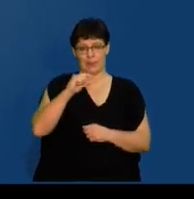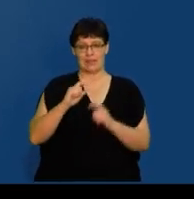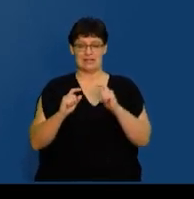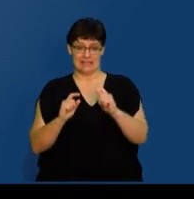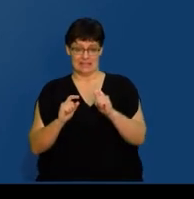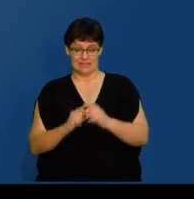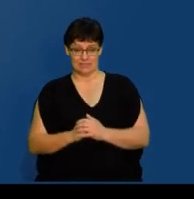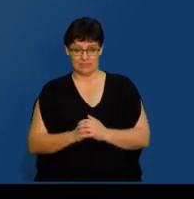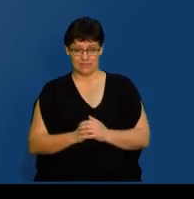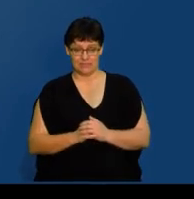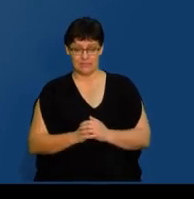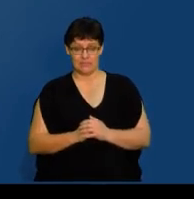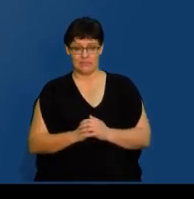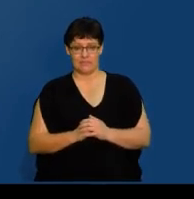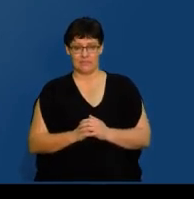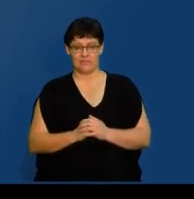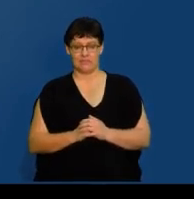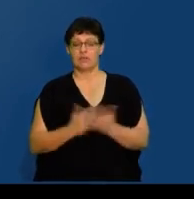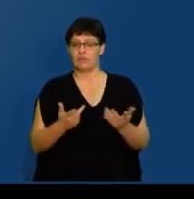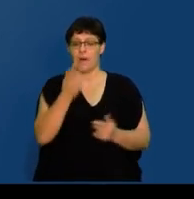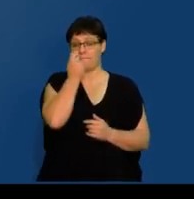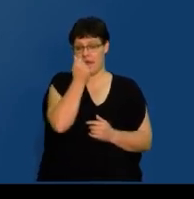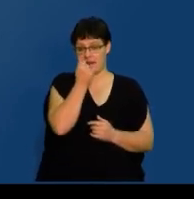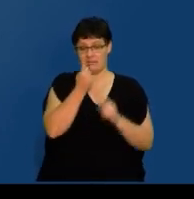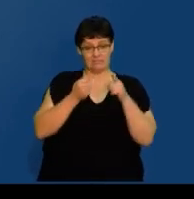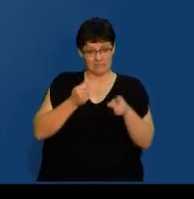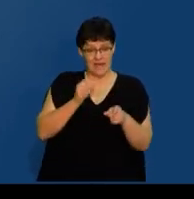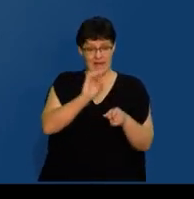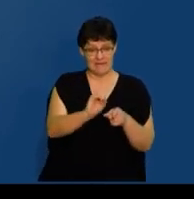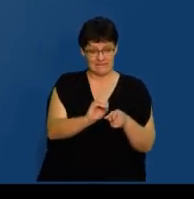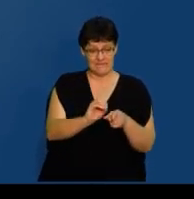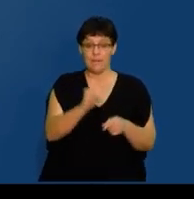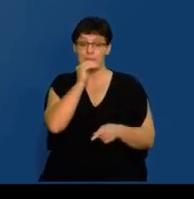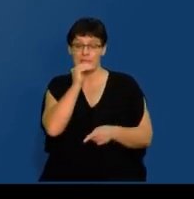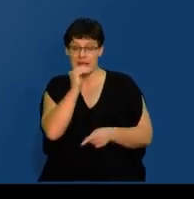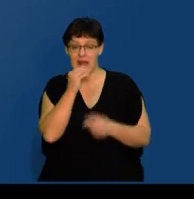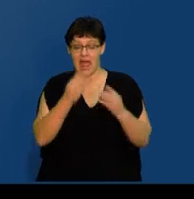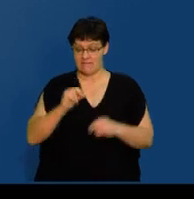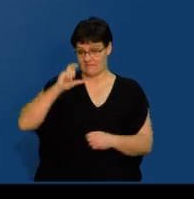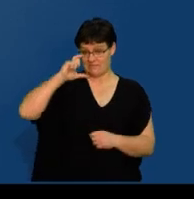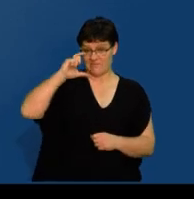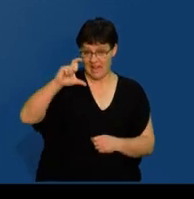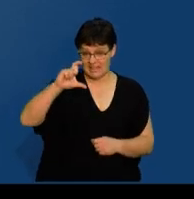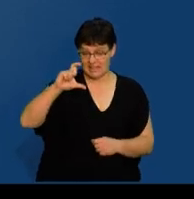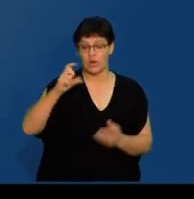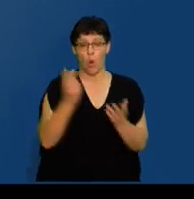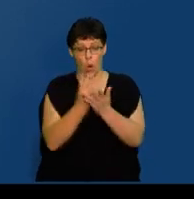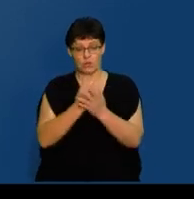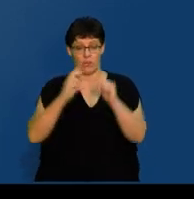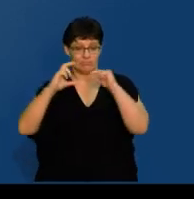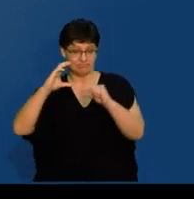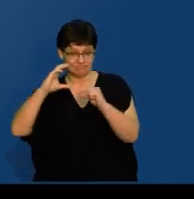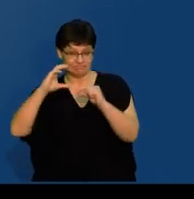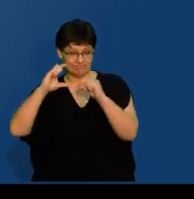t. So a man who is heterozygous, meaning that he's got the dominant allele and the recessive